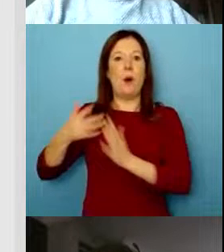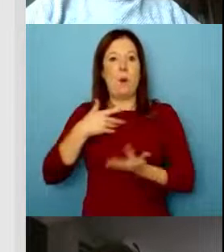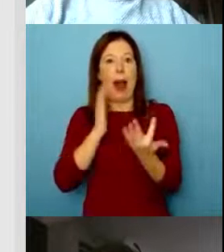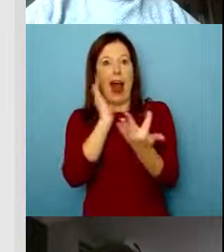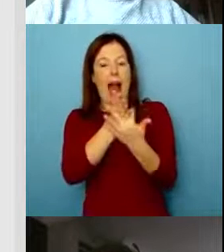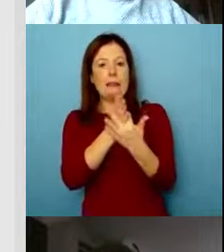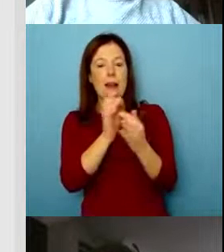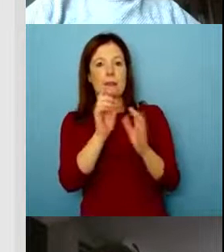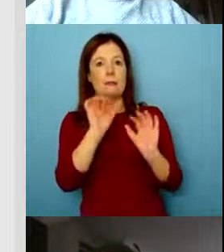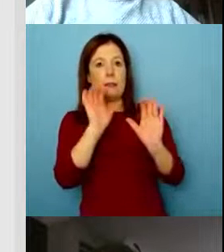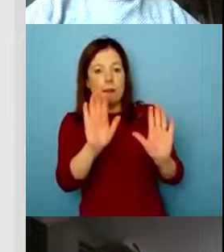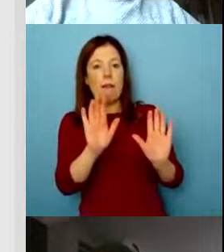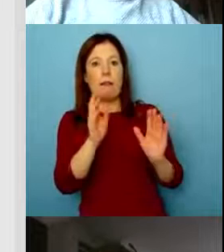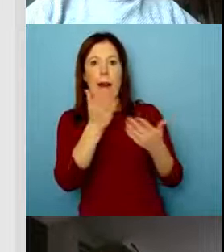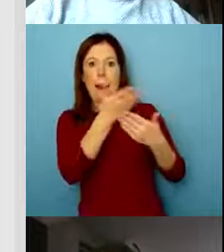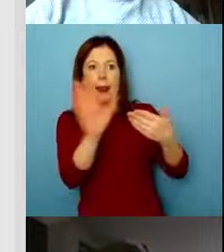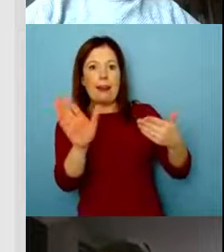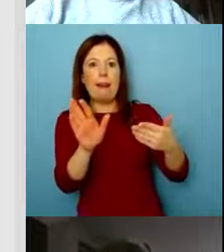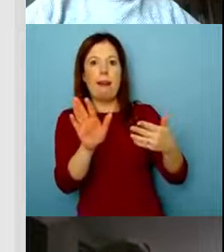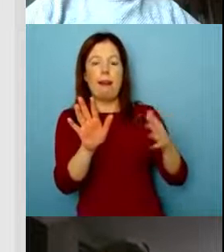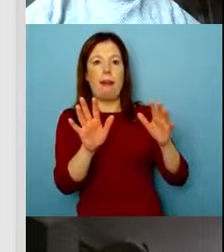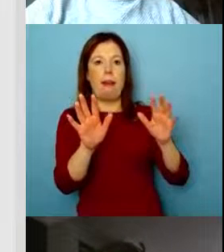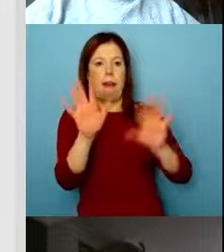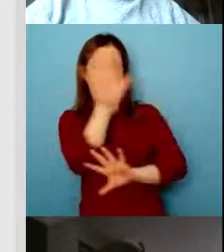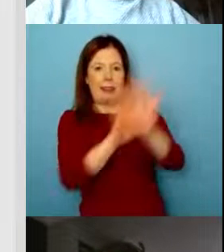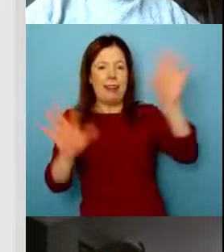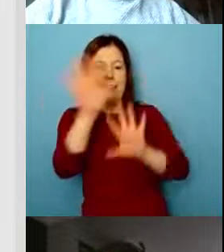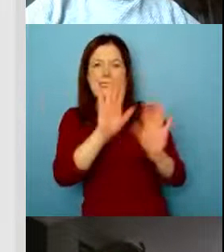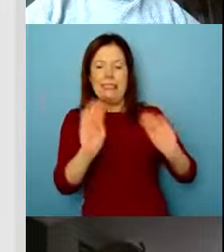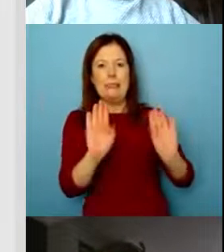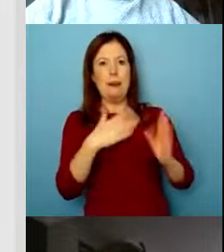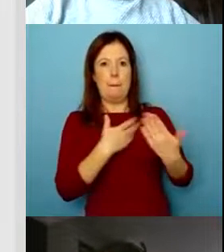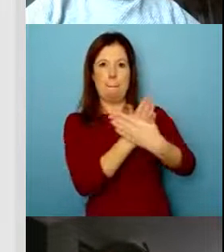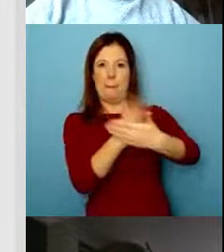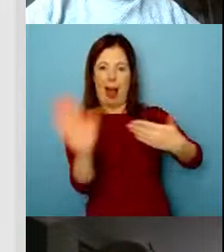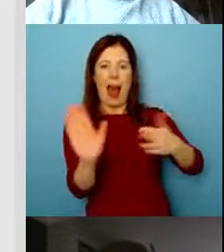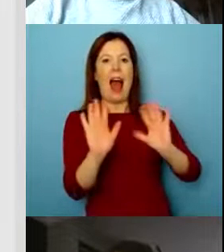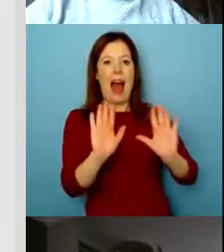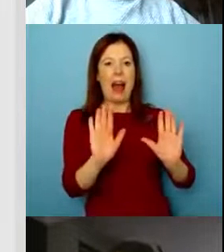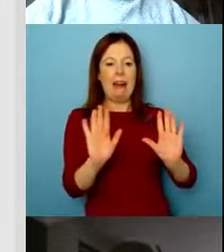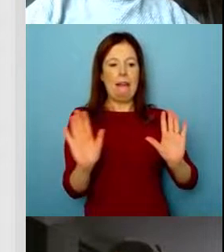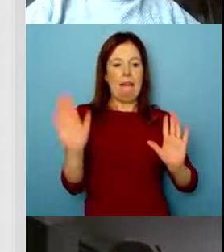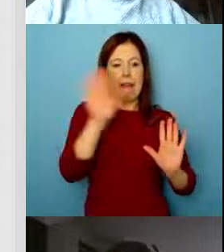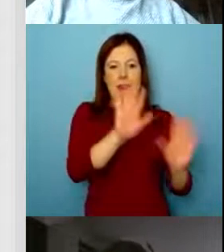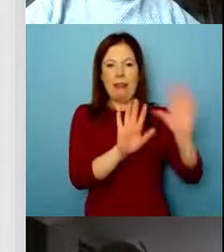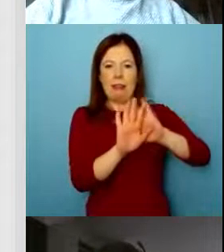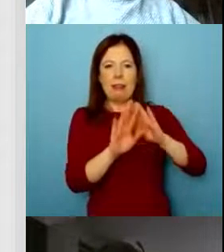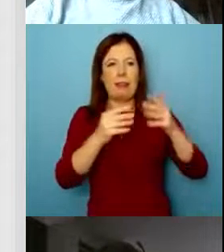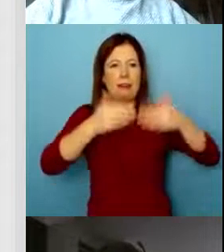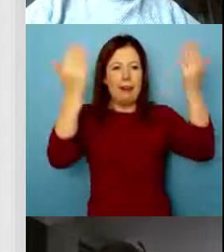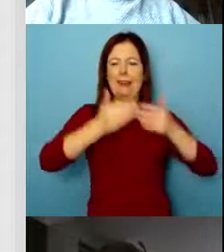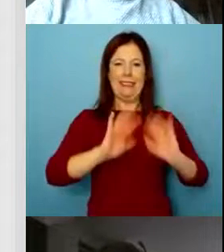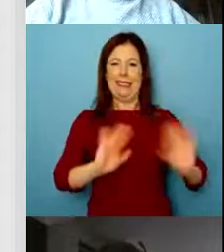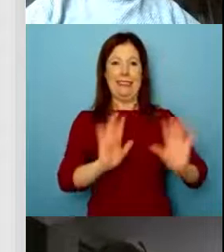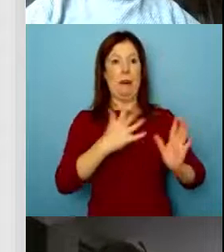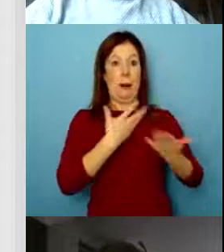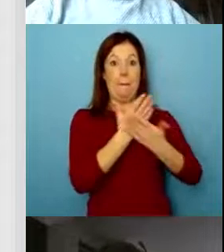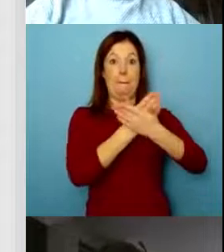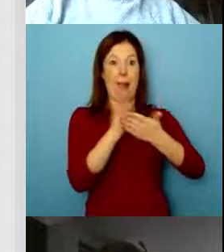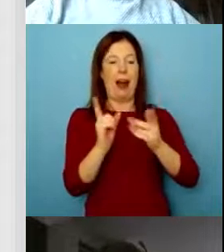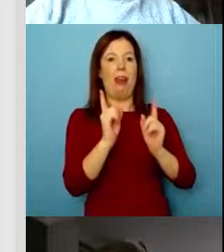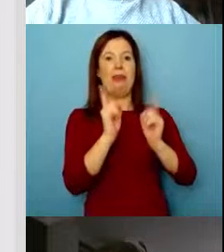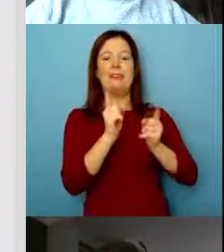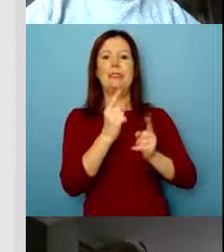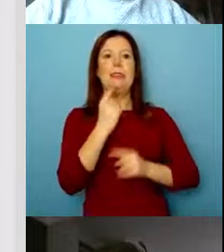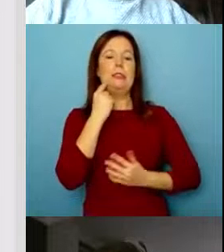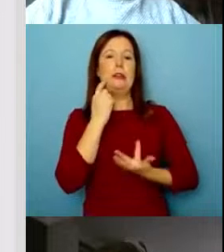UI, which doesn't have dizzying numbers of visuals on it, overlays, shading, all kinds of things that can make the